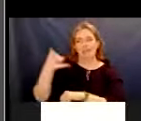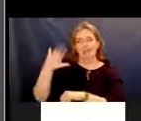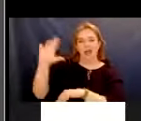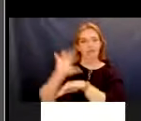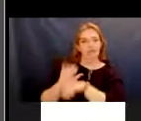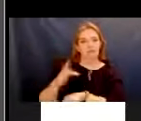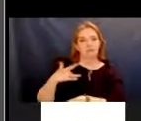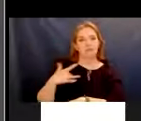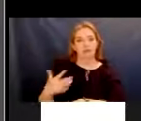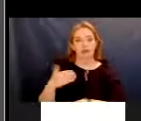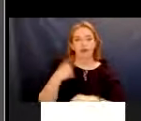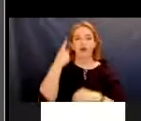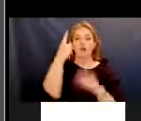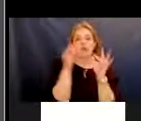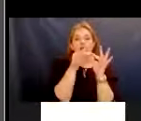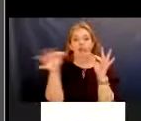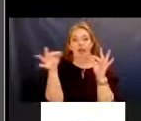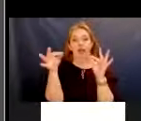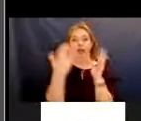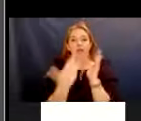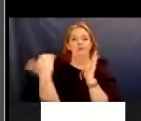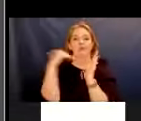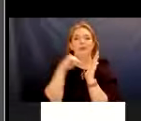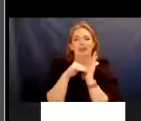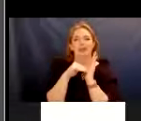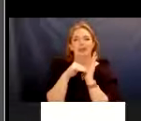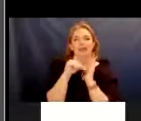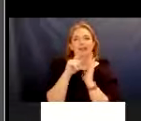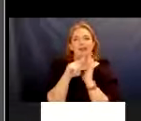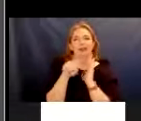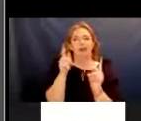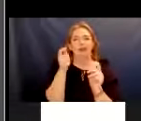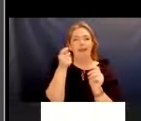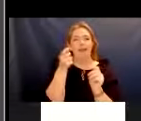a line that repeats but is slightly